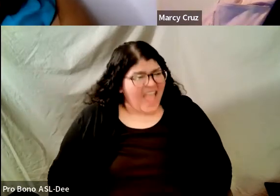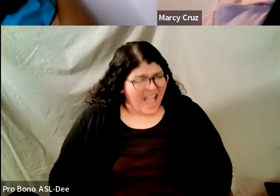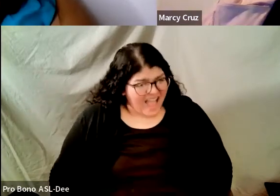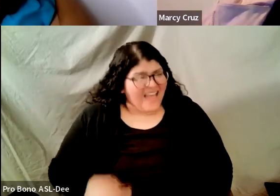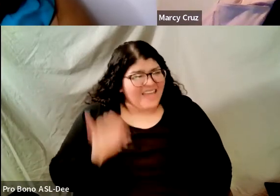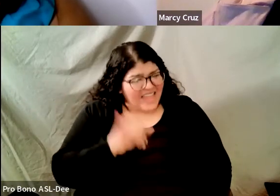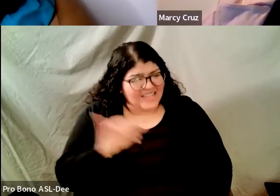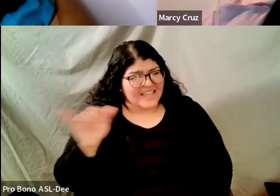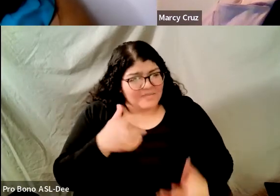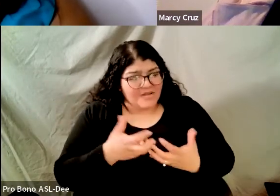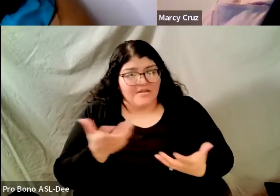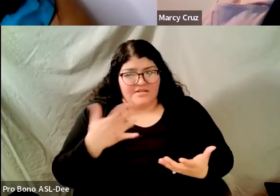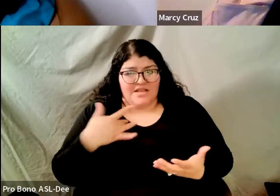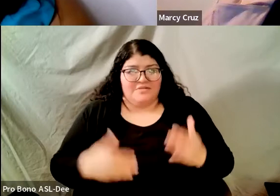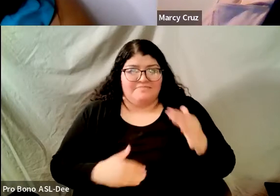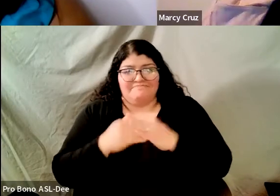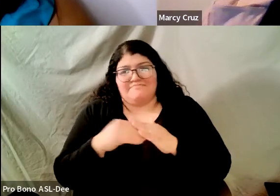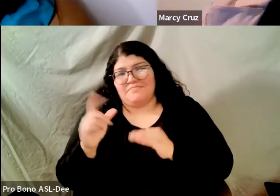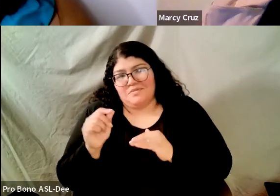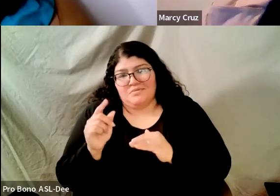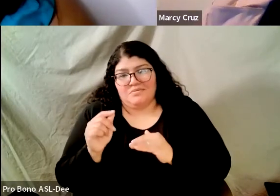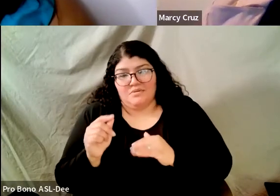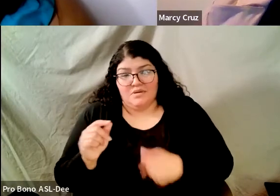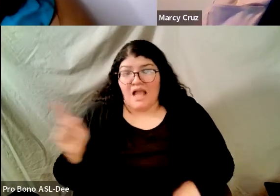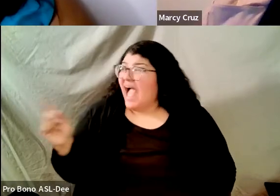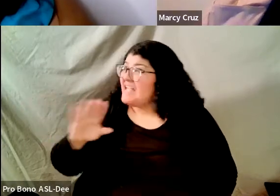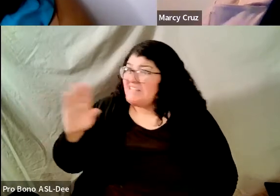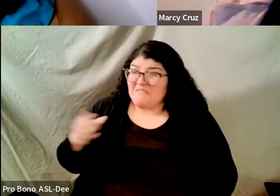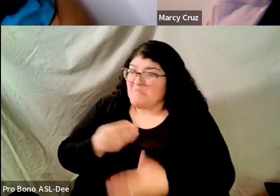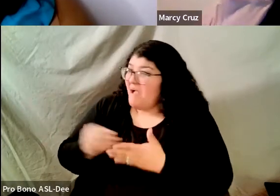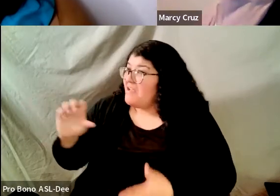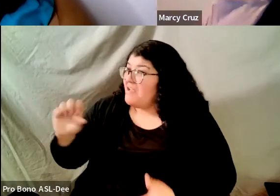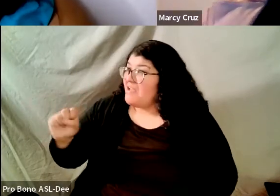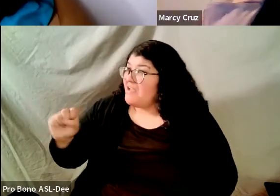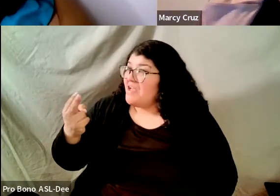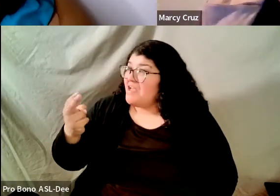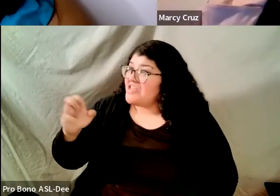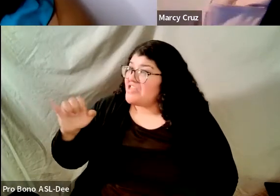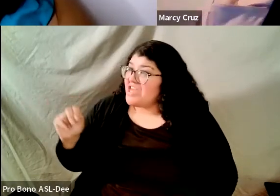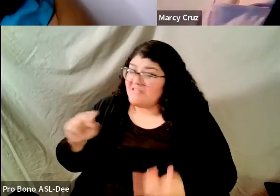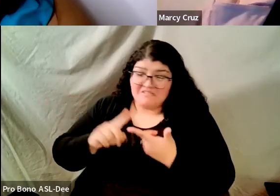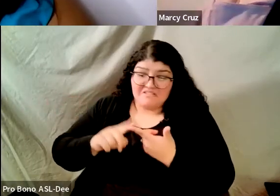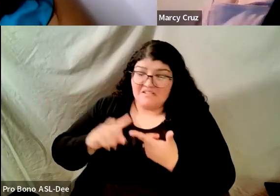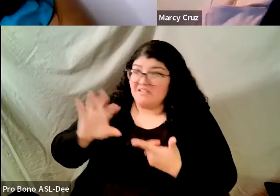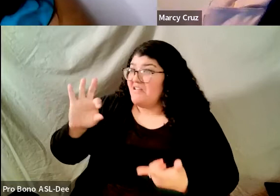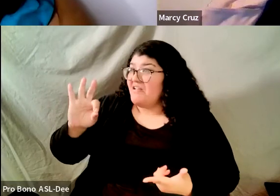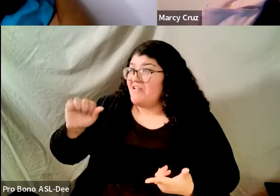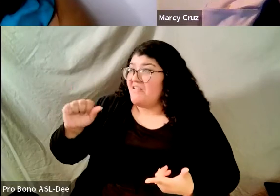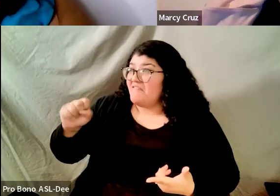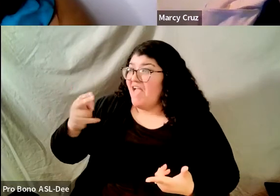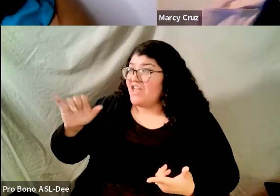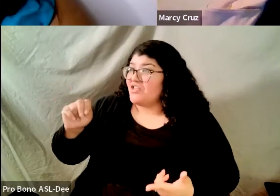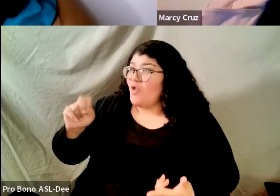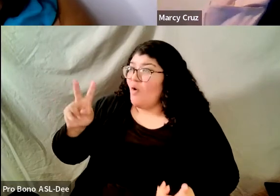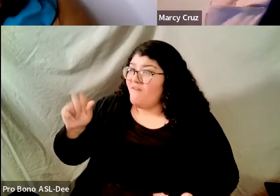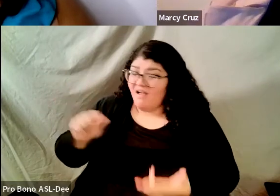even buy size anything. 20. I've never bought anything from Shein, Fashion Nova, or all these made in China stuff. This